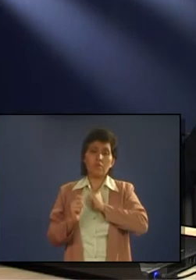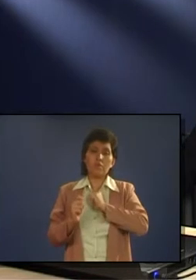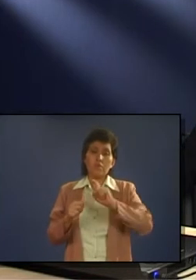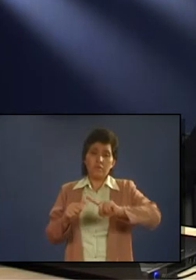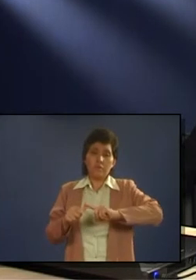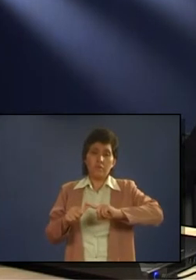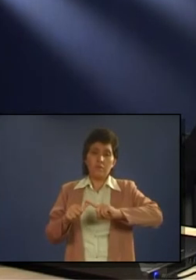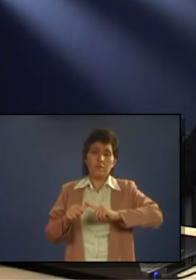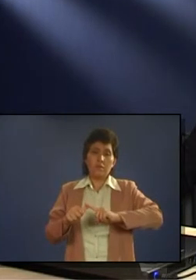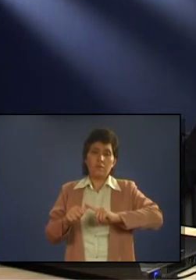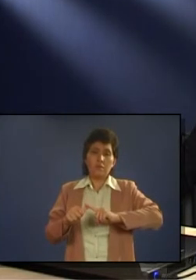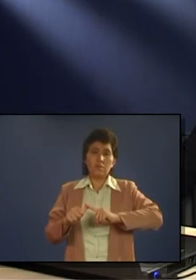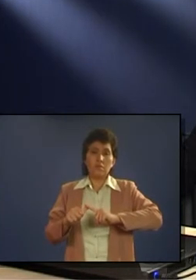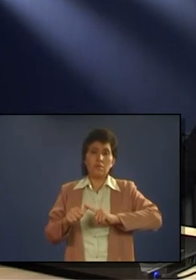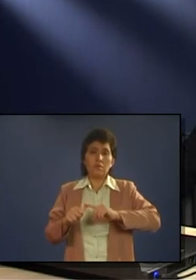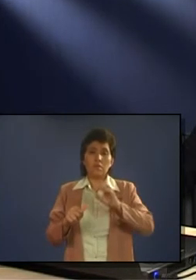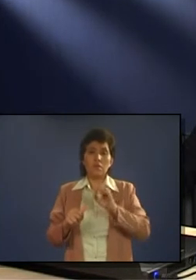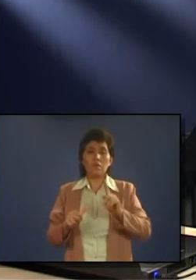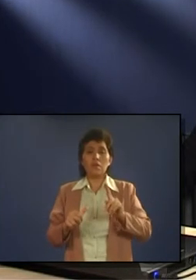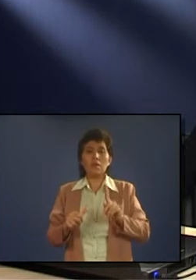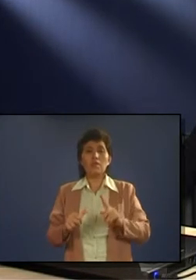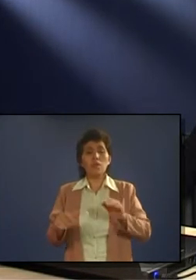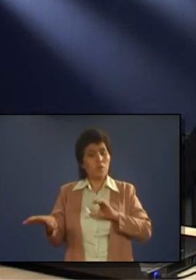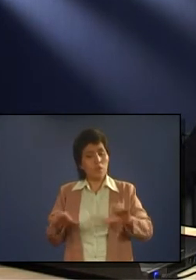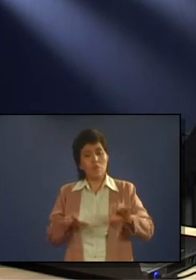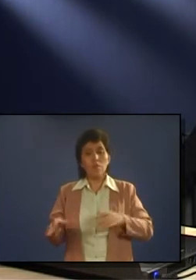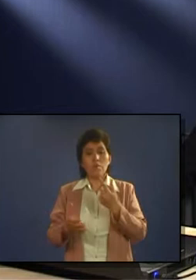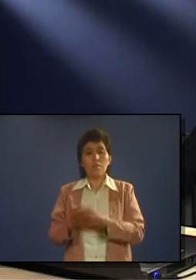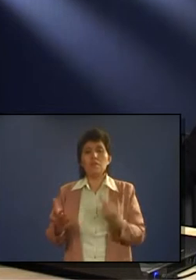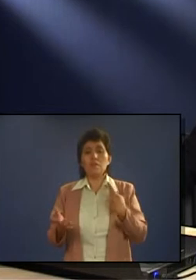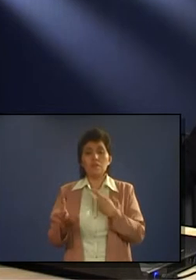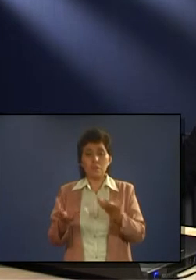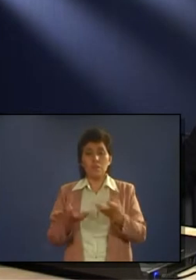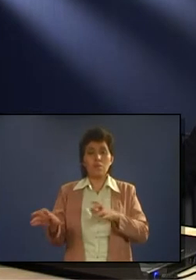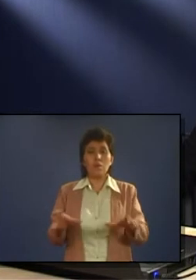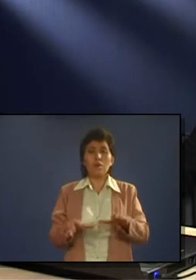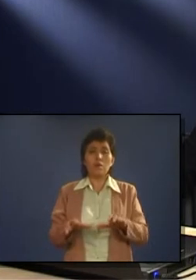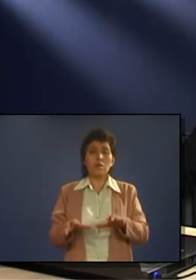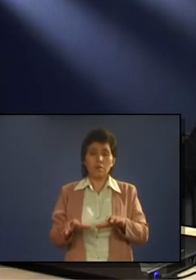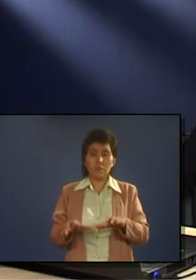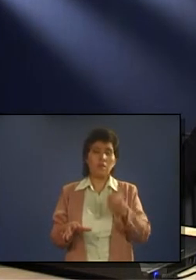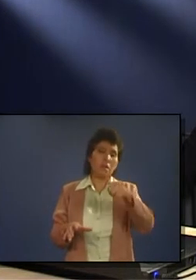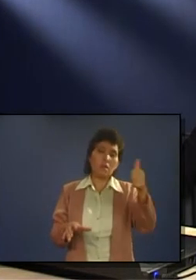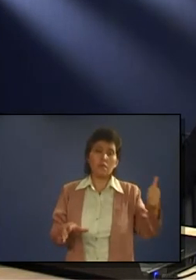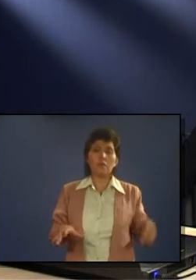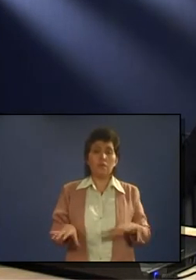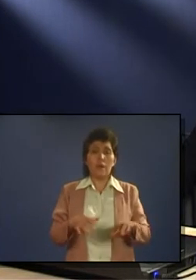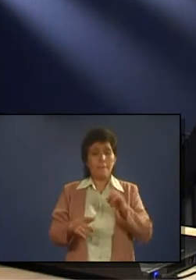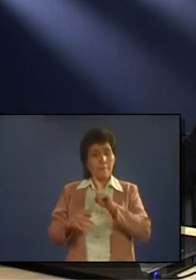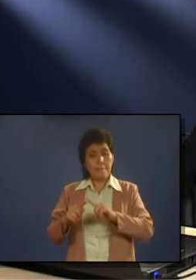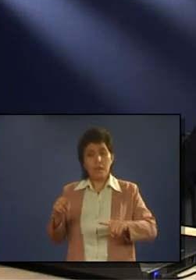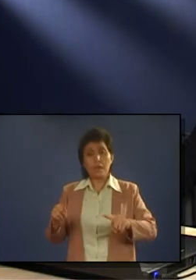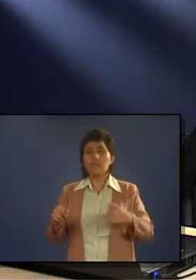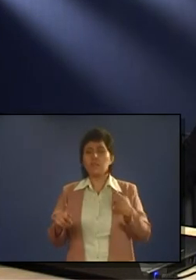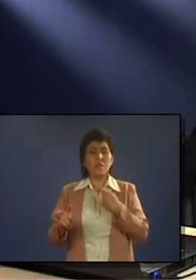we help them first, okay? We do what we have to do, and the rest we can speak, okay? But